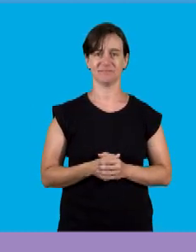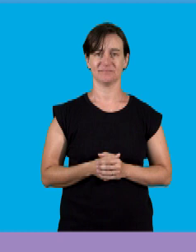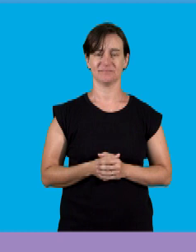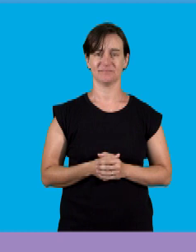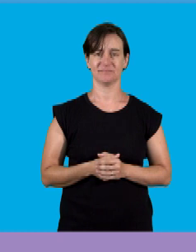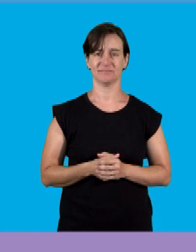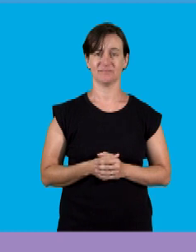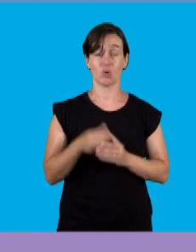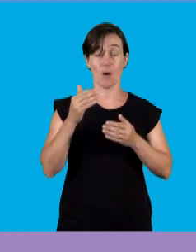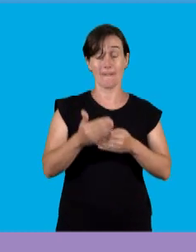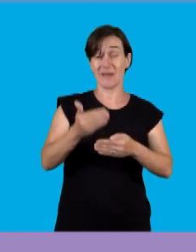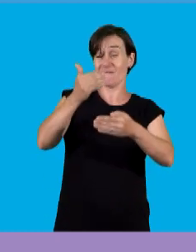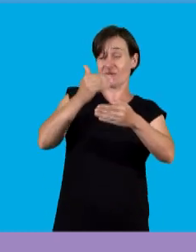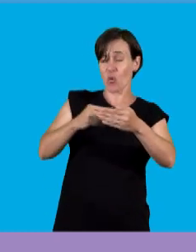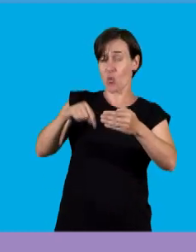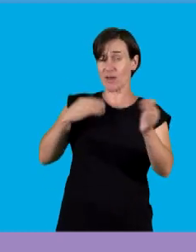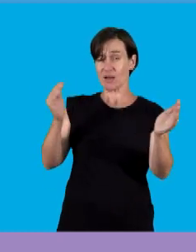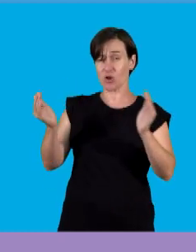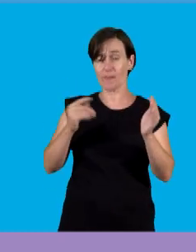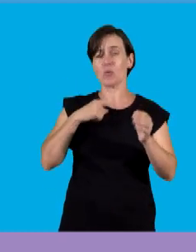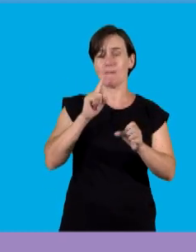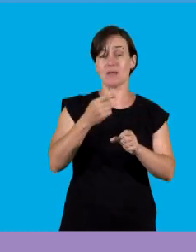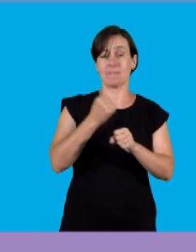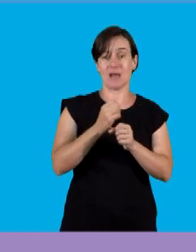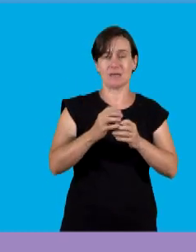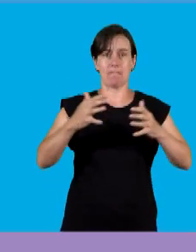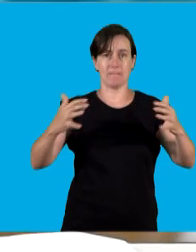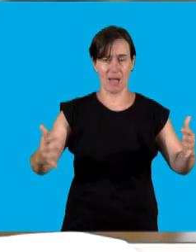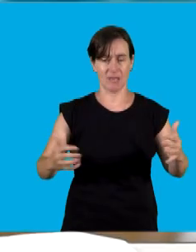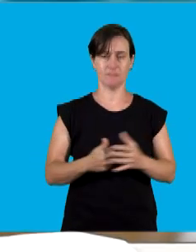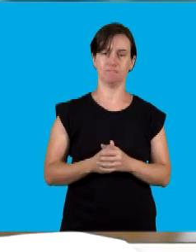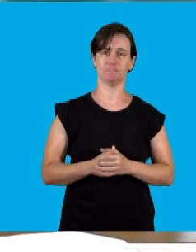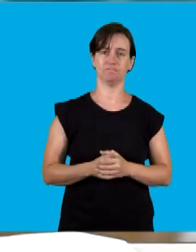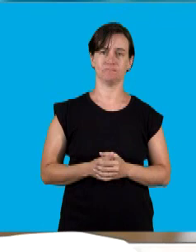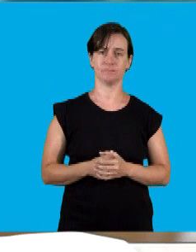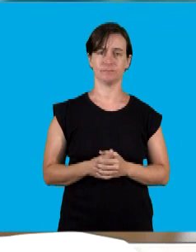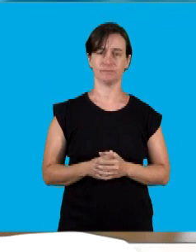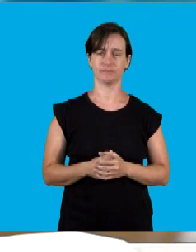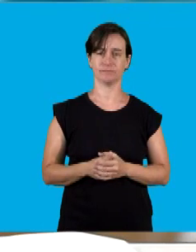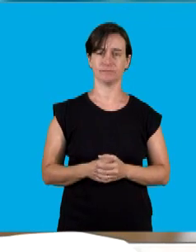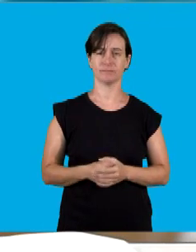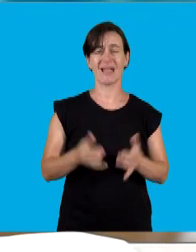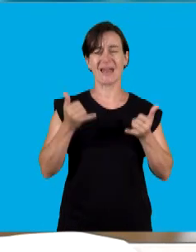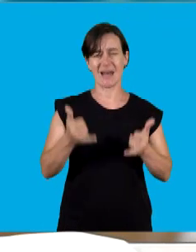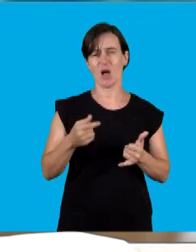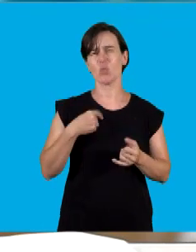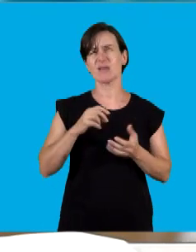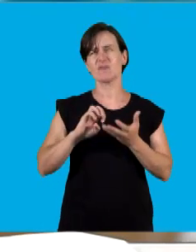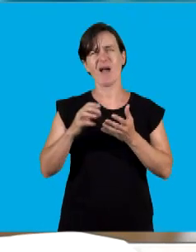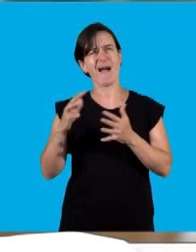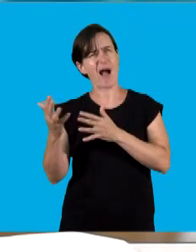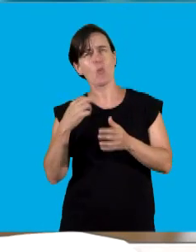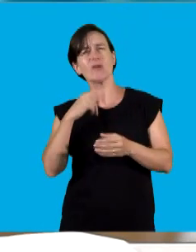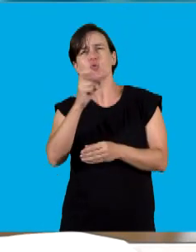powers. So before we compare them, we need to expand them. So let's put this in practical